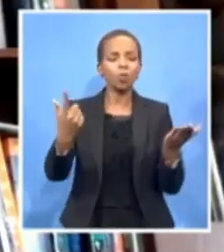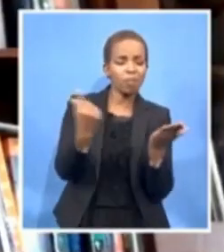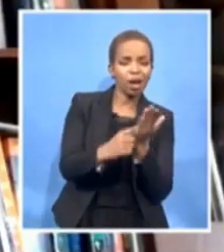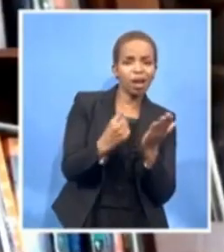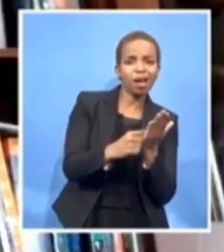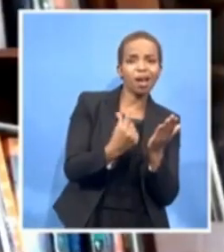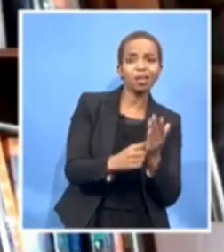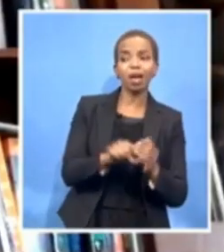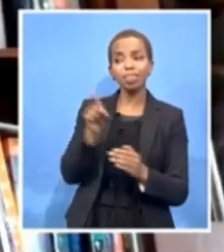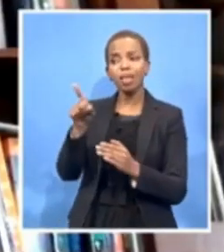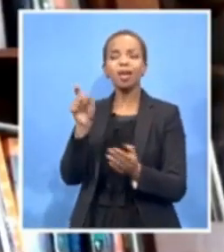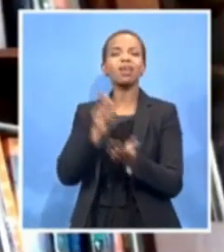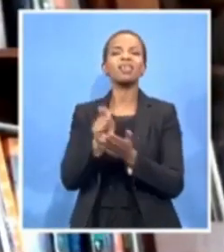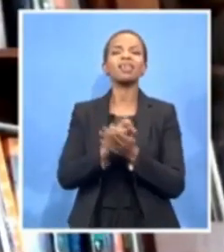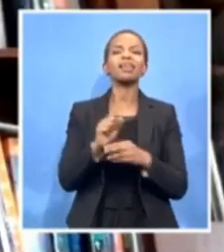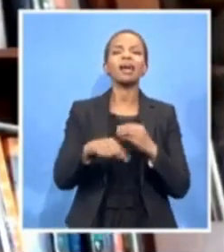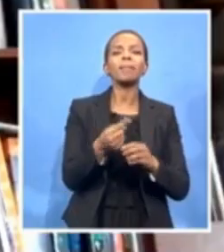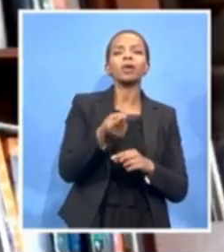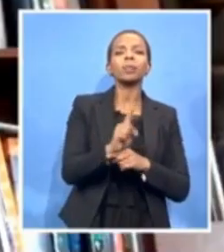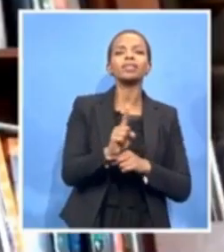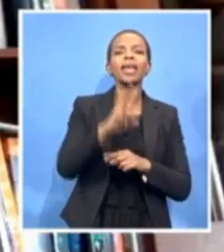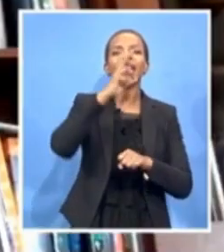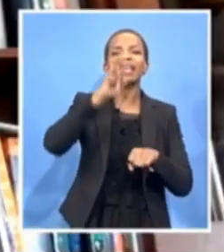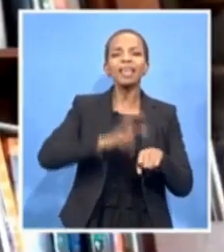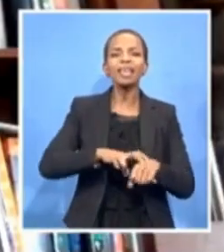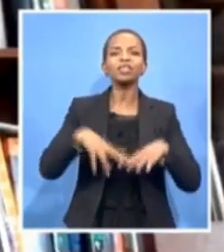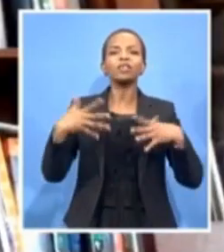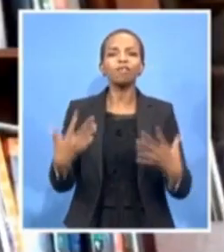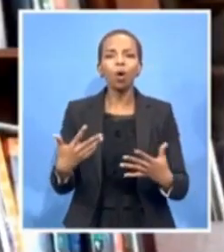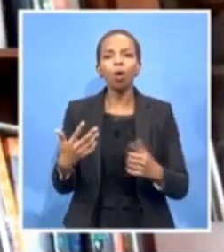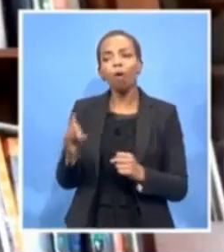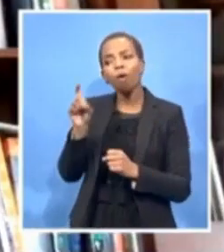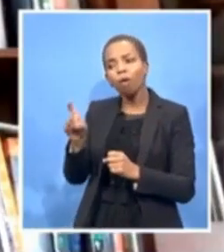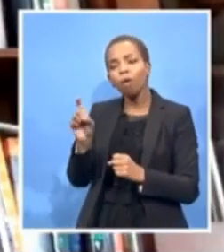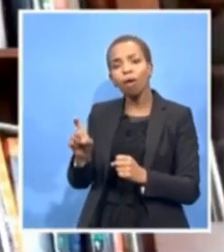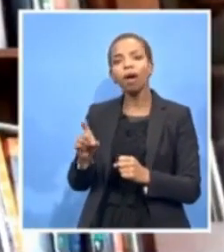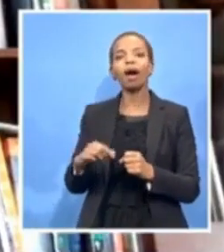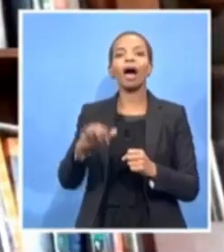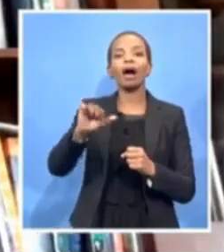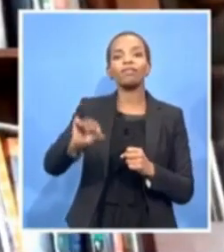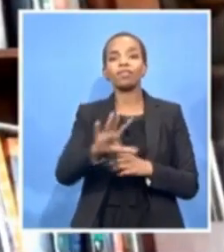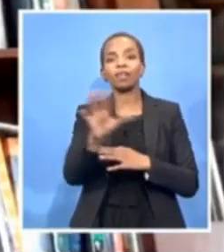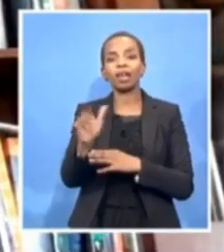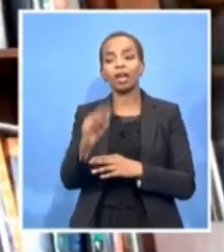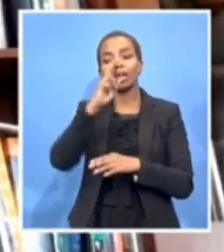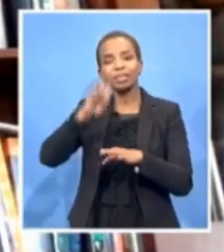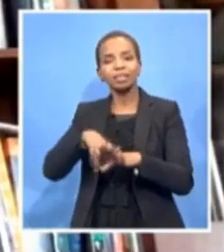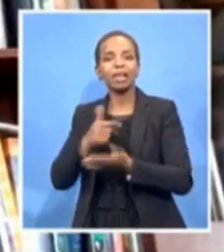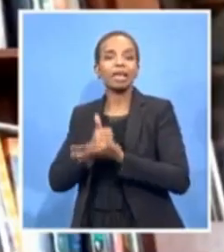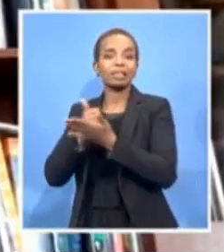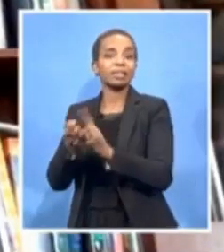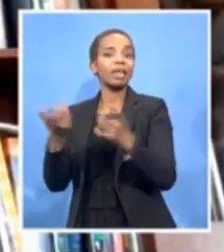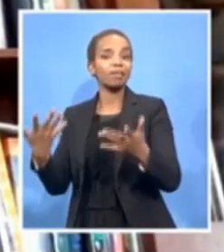Africa to have a different governance system. I've had the occasion of reading great